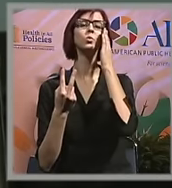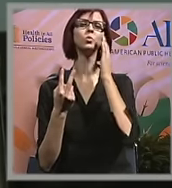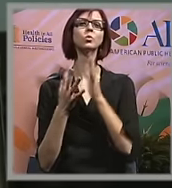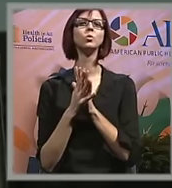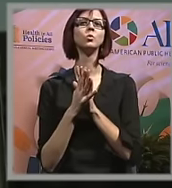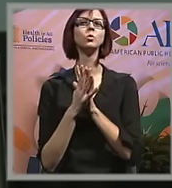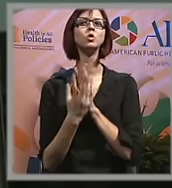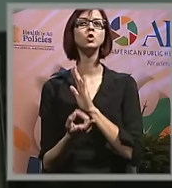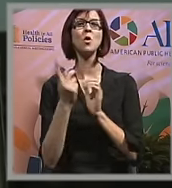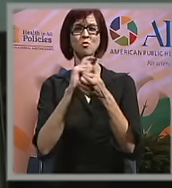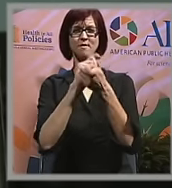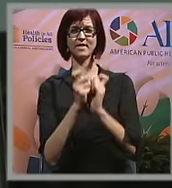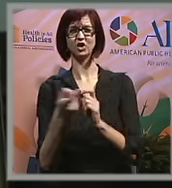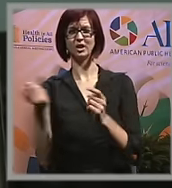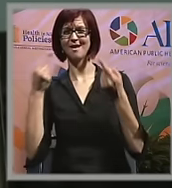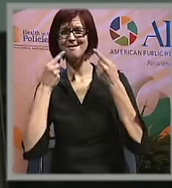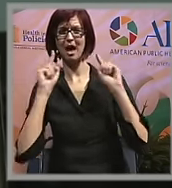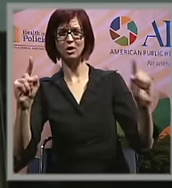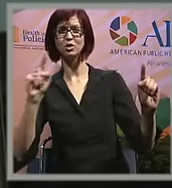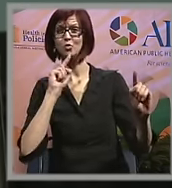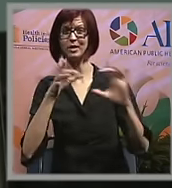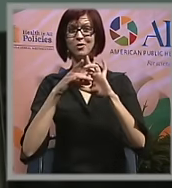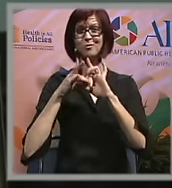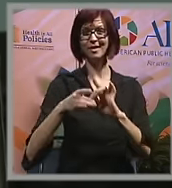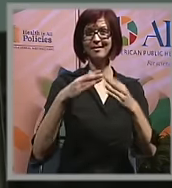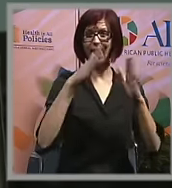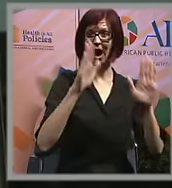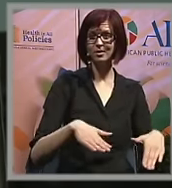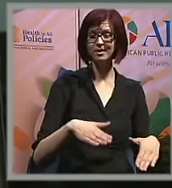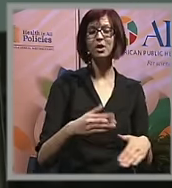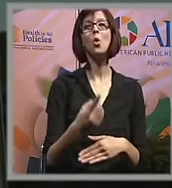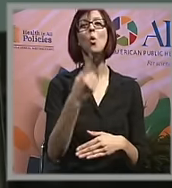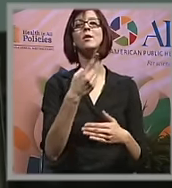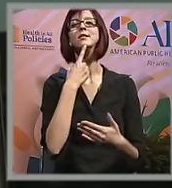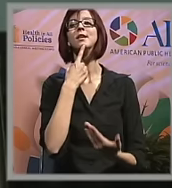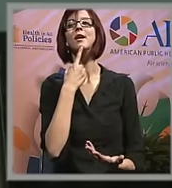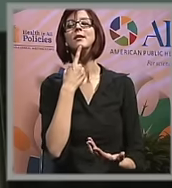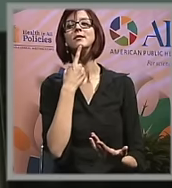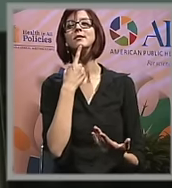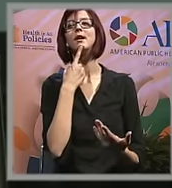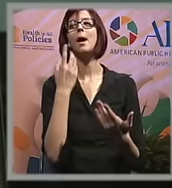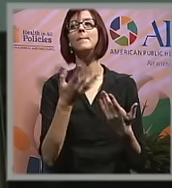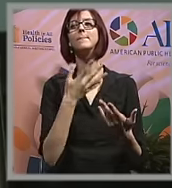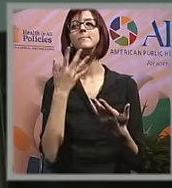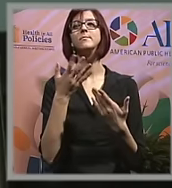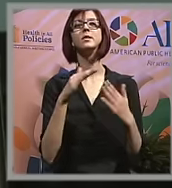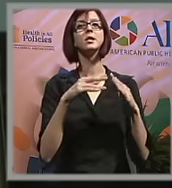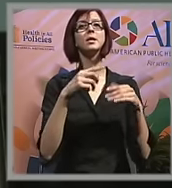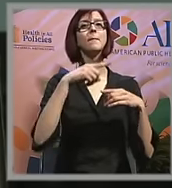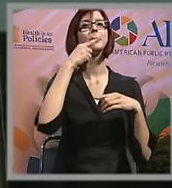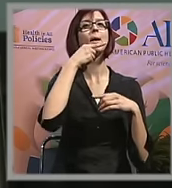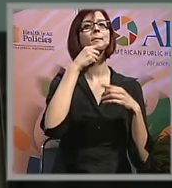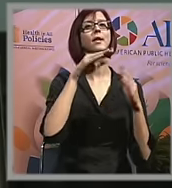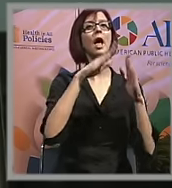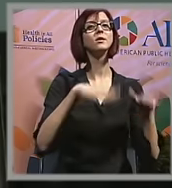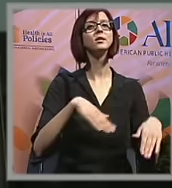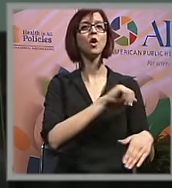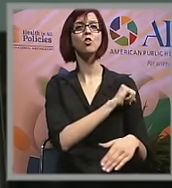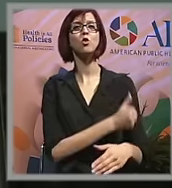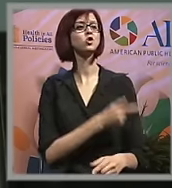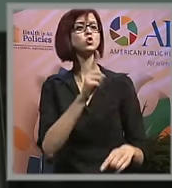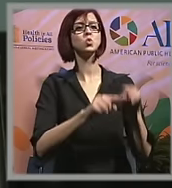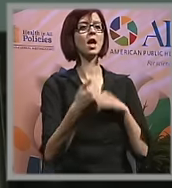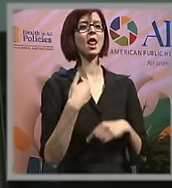of the provisions that he announced actually relate to housing. One of them says to public housing authorities that you cannot